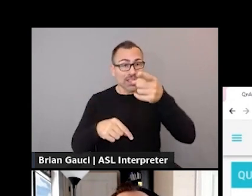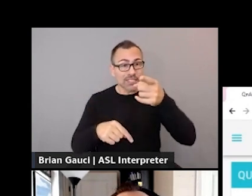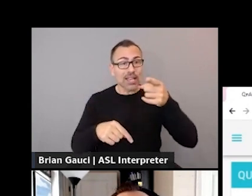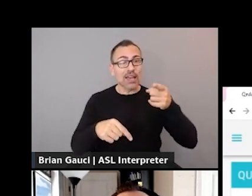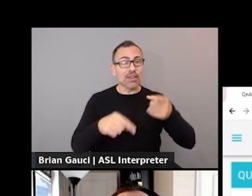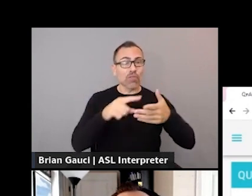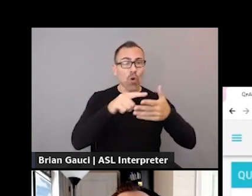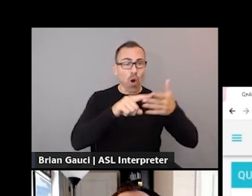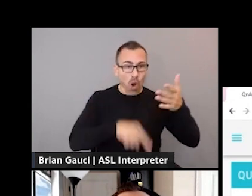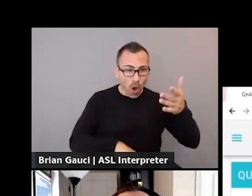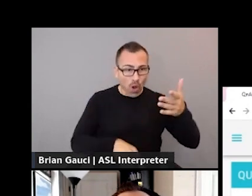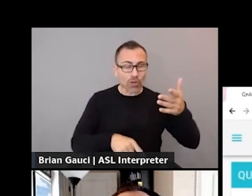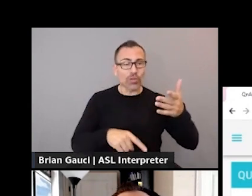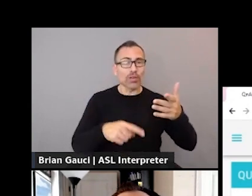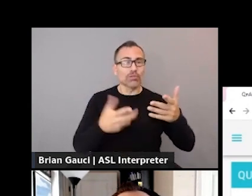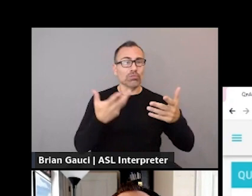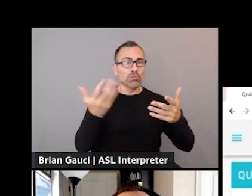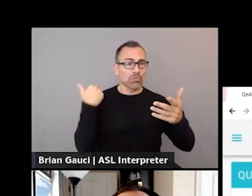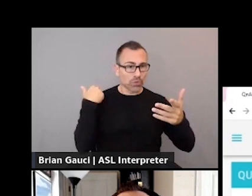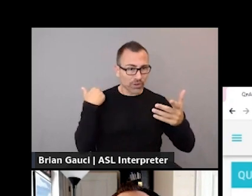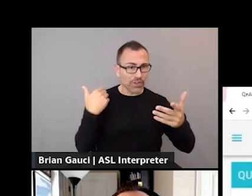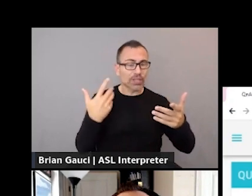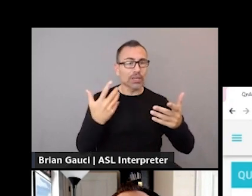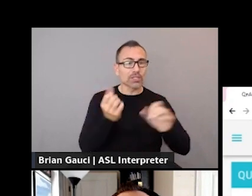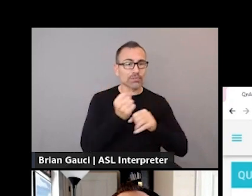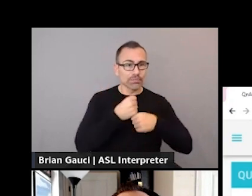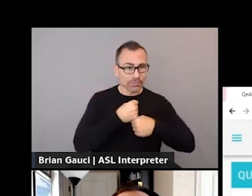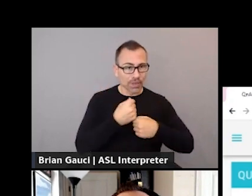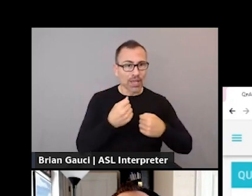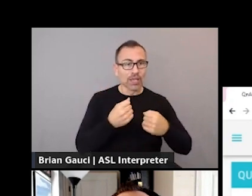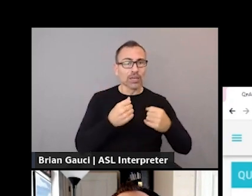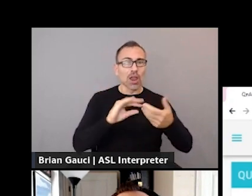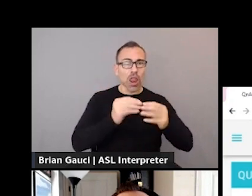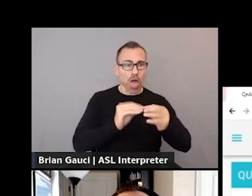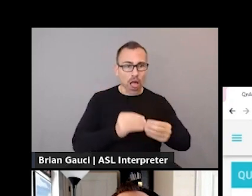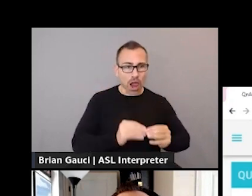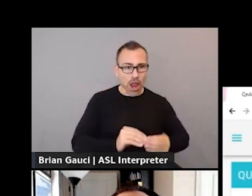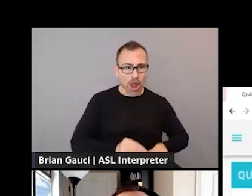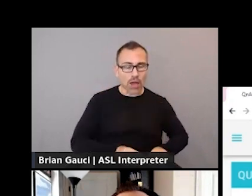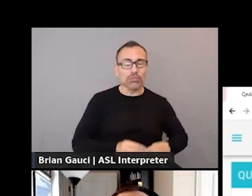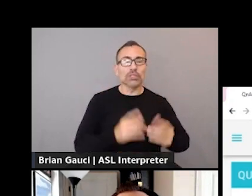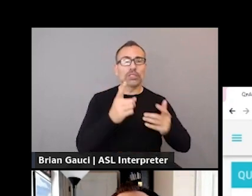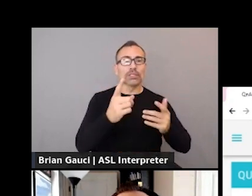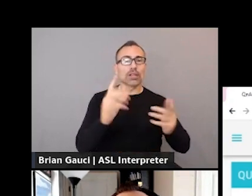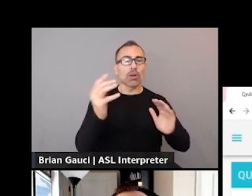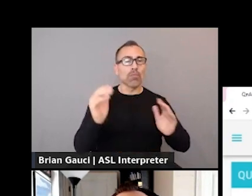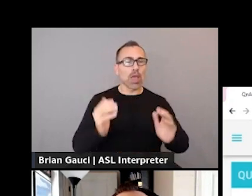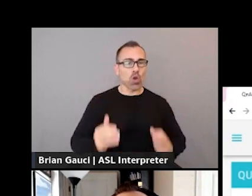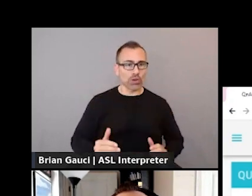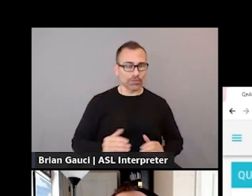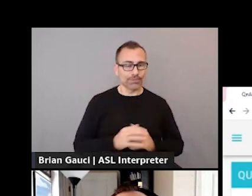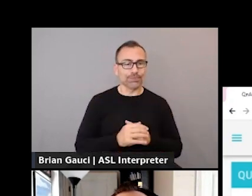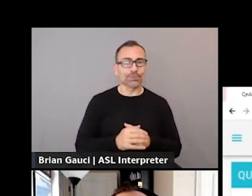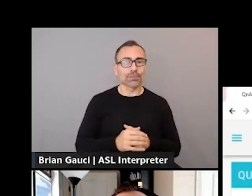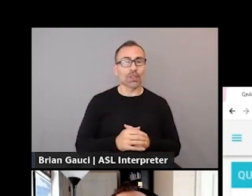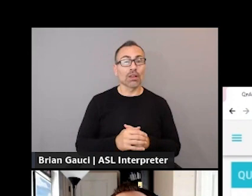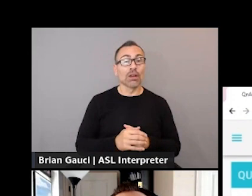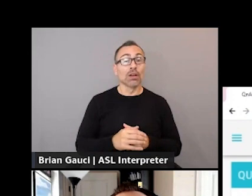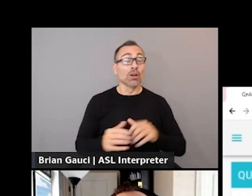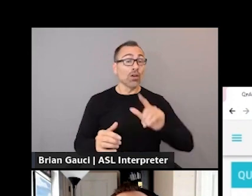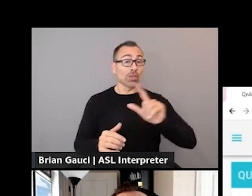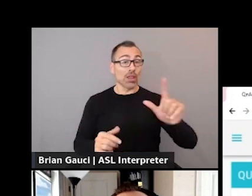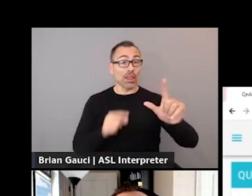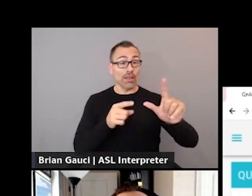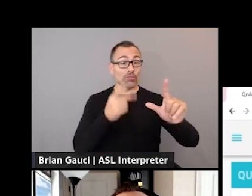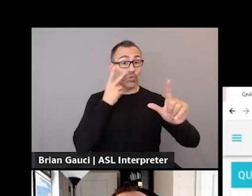all of the embeddings that were created for all of the documentations or all those passages that I just showed. And here on the left-hand side, you see